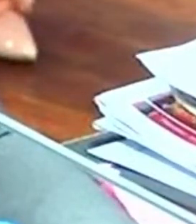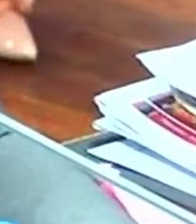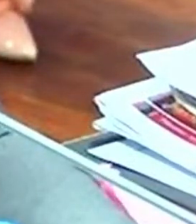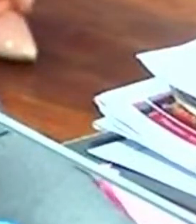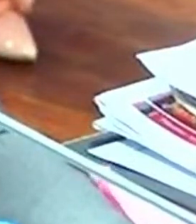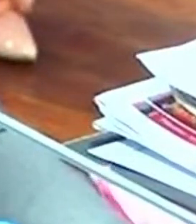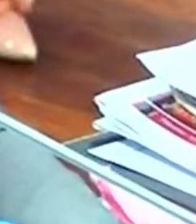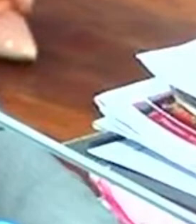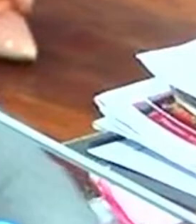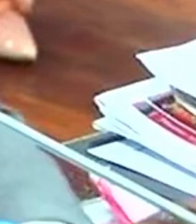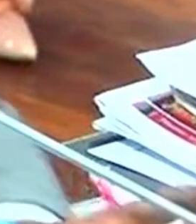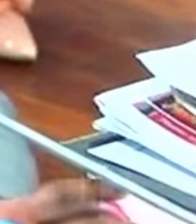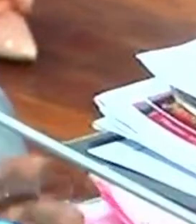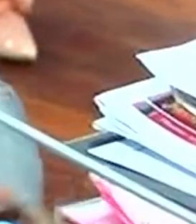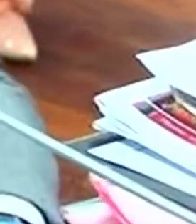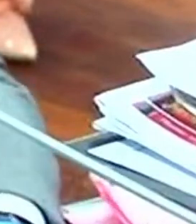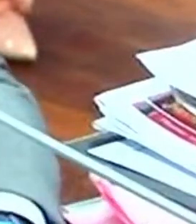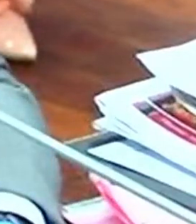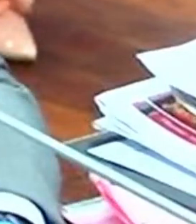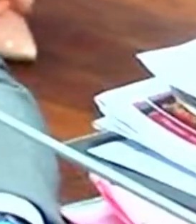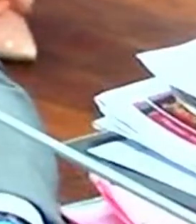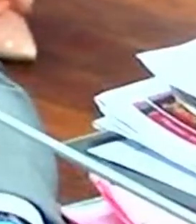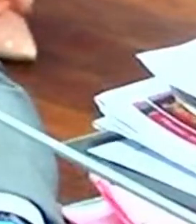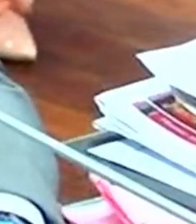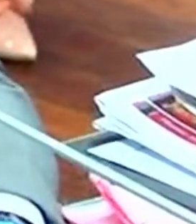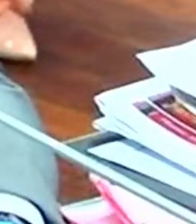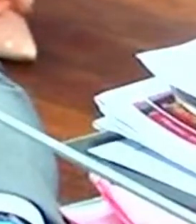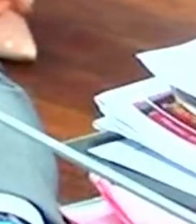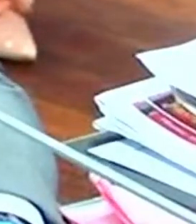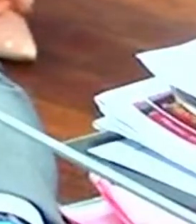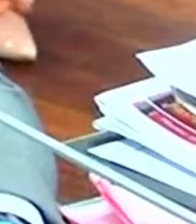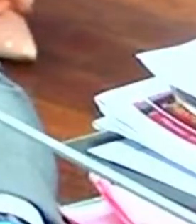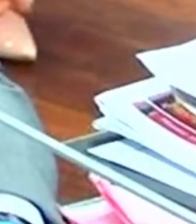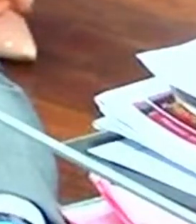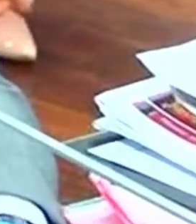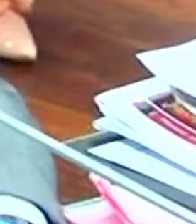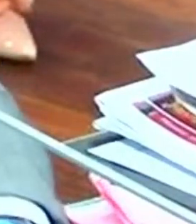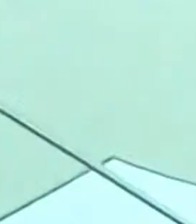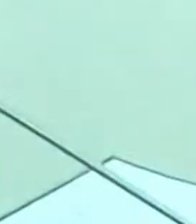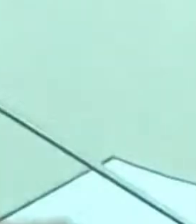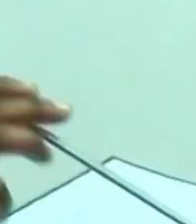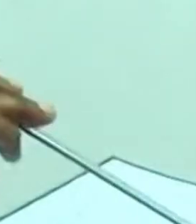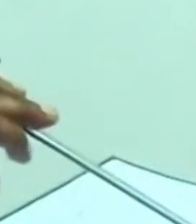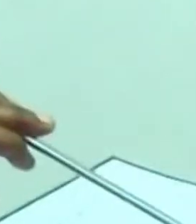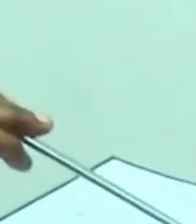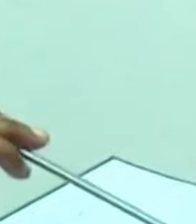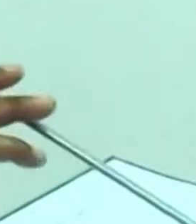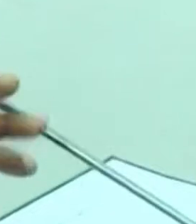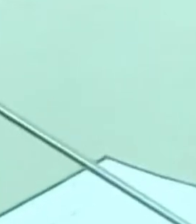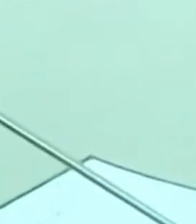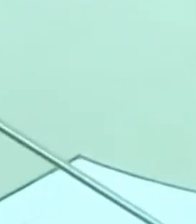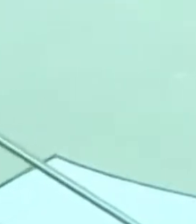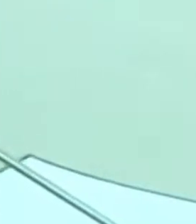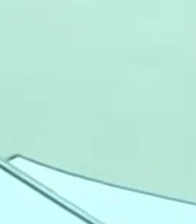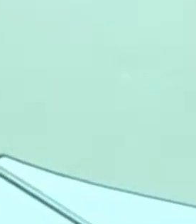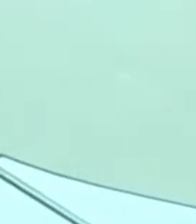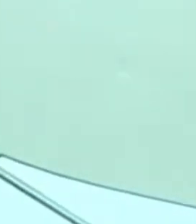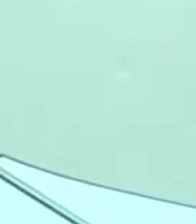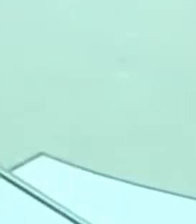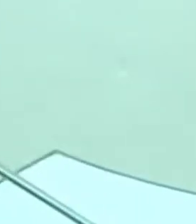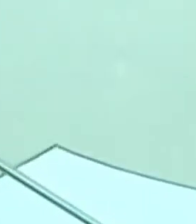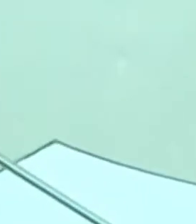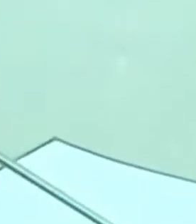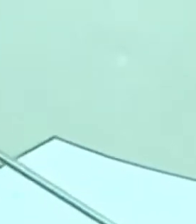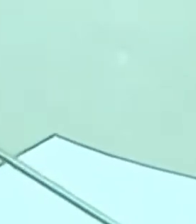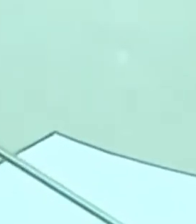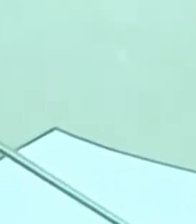proceed. Then I'll guide you as we proceed. So PS, with that said, you can proceed. Thank you. Thank you, Chair, for